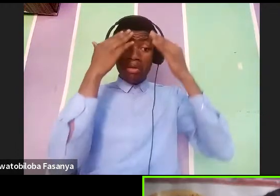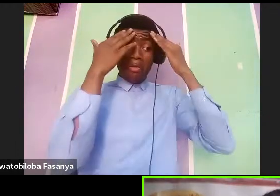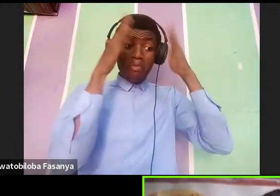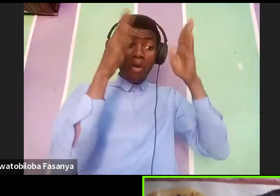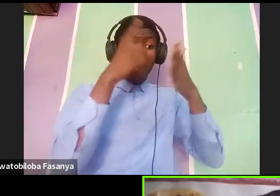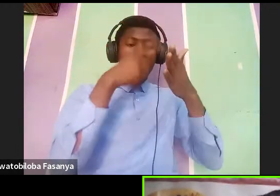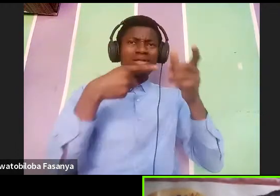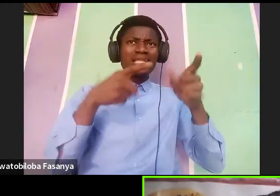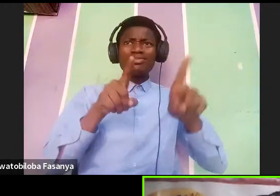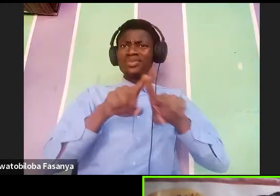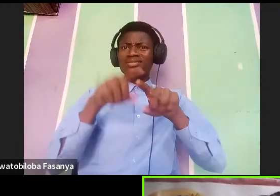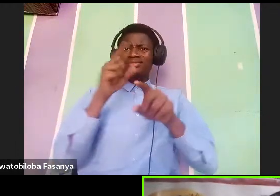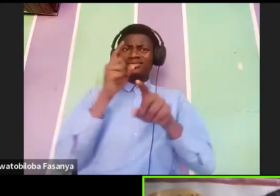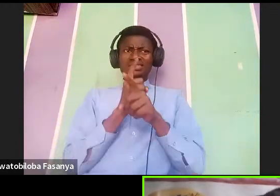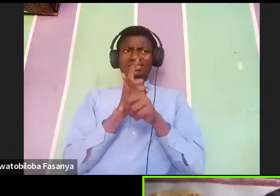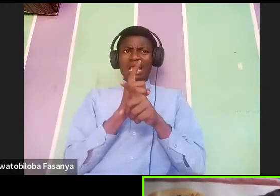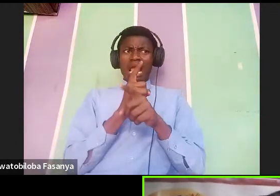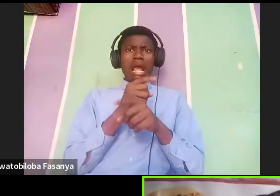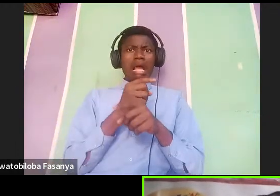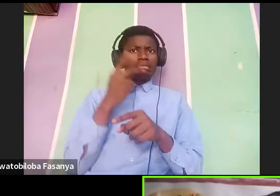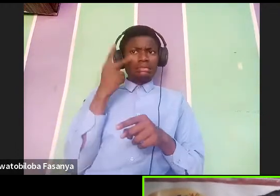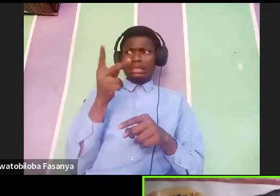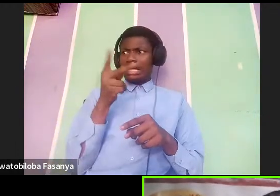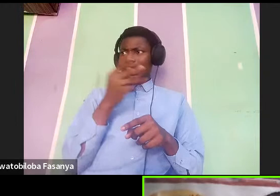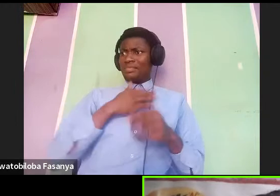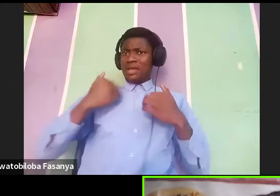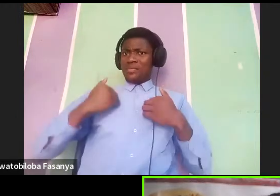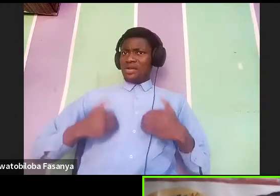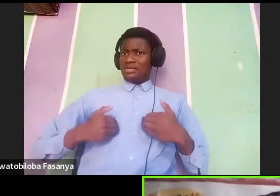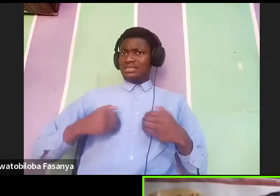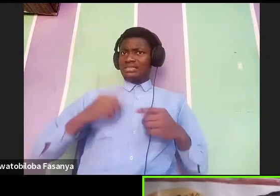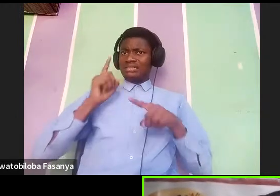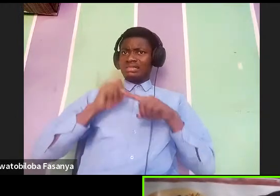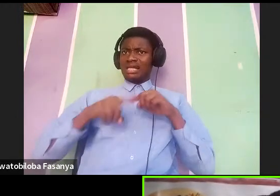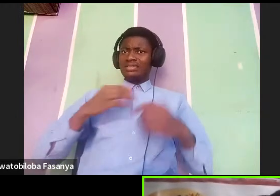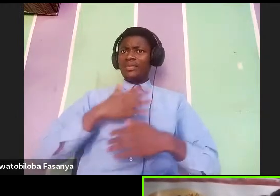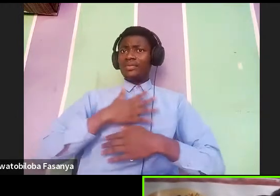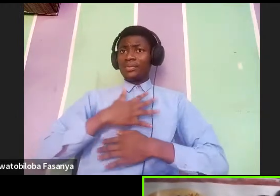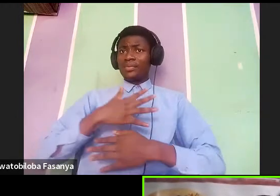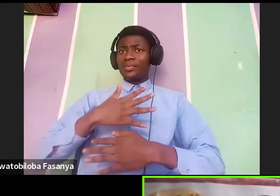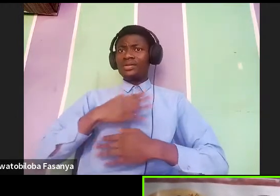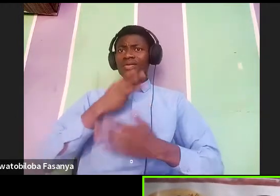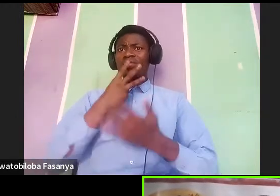breathe well? What are the first aid things that people should do to help